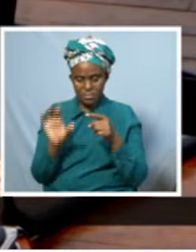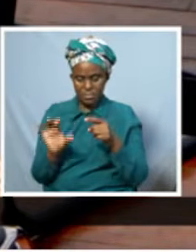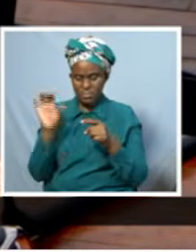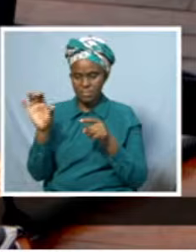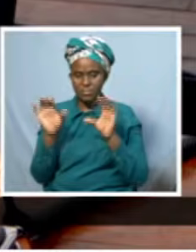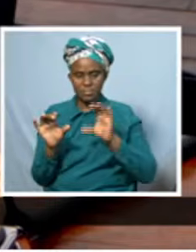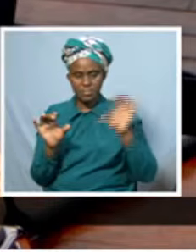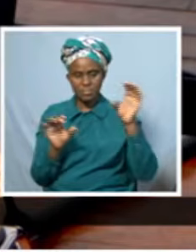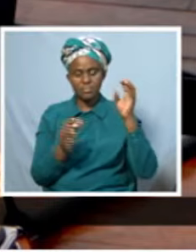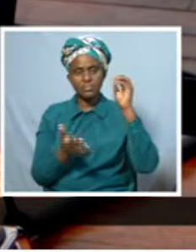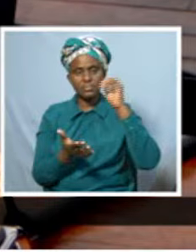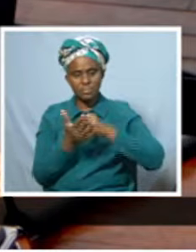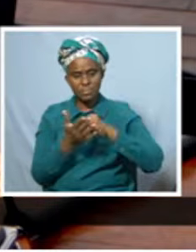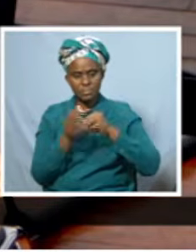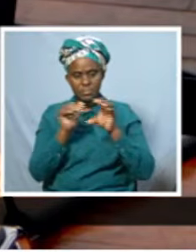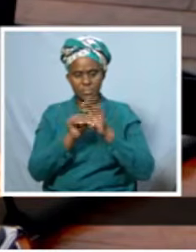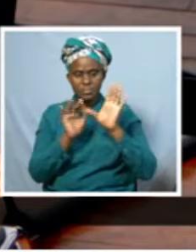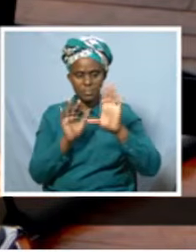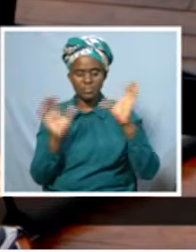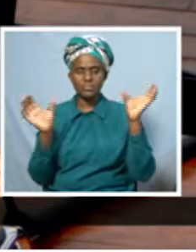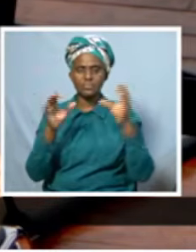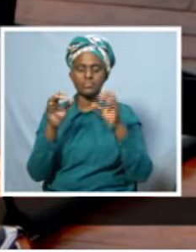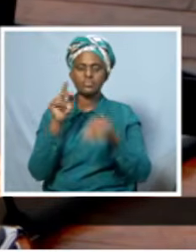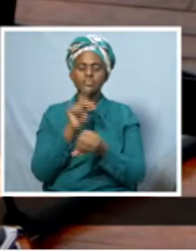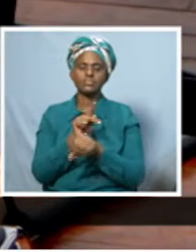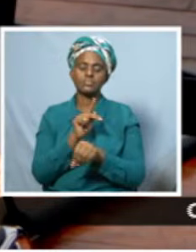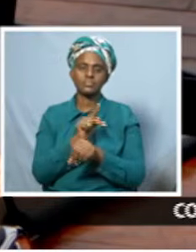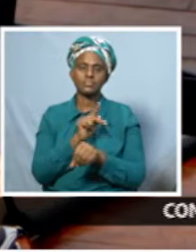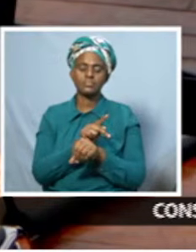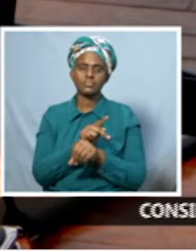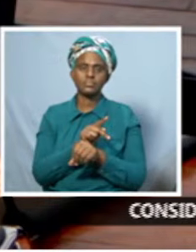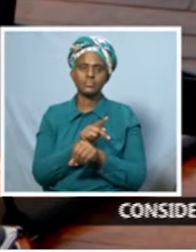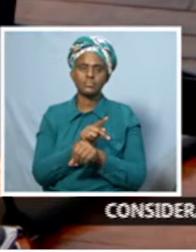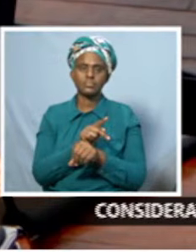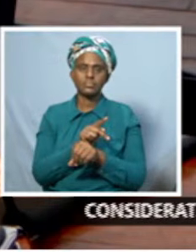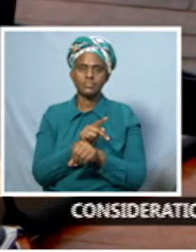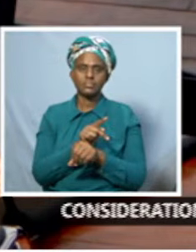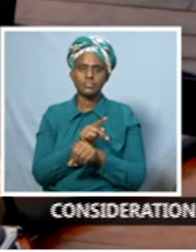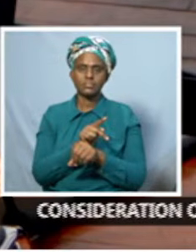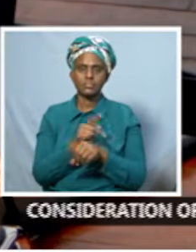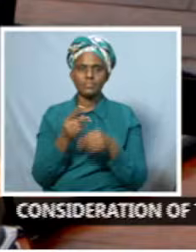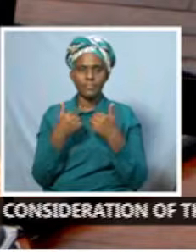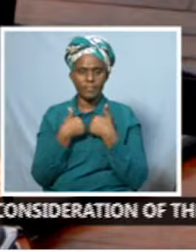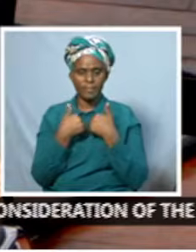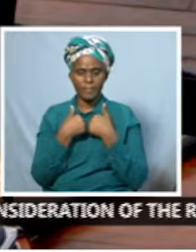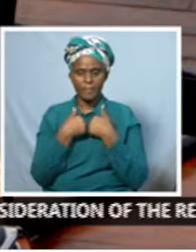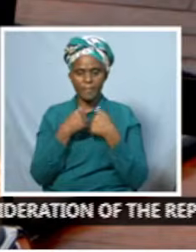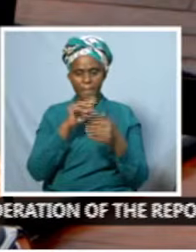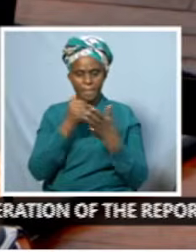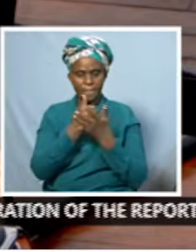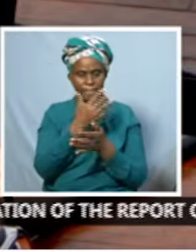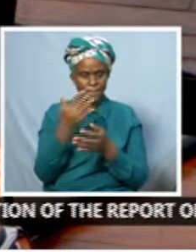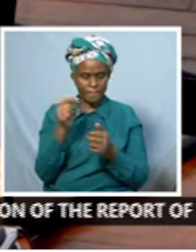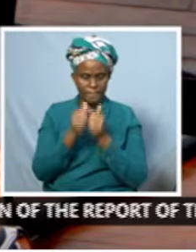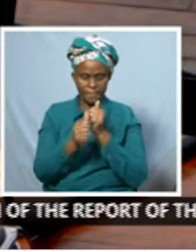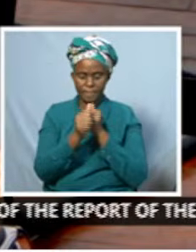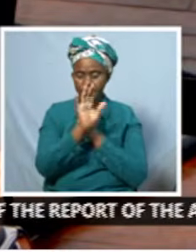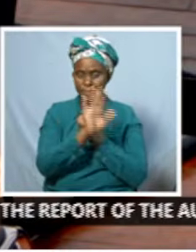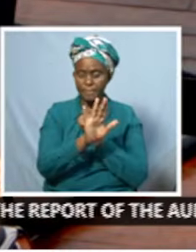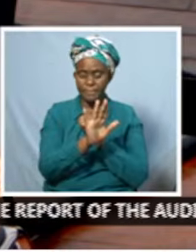and put it on the community projects. the common thing which is there is